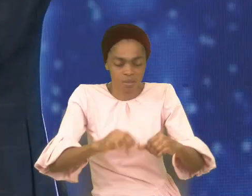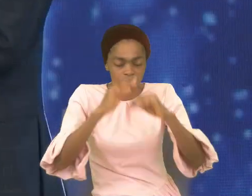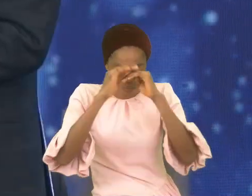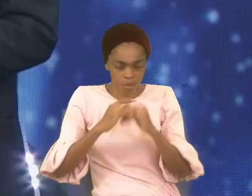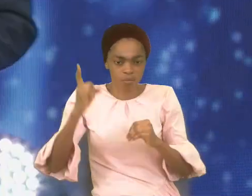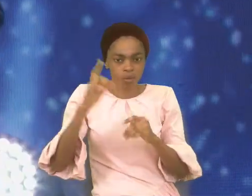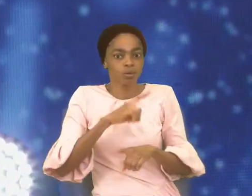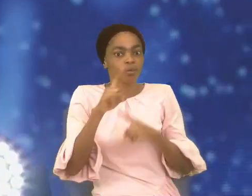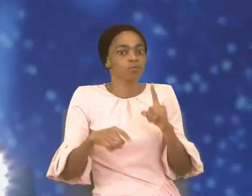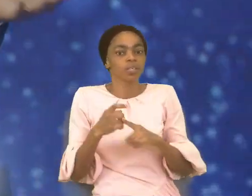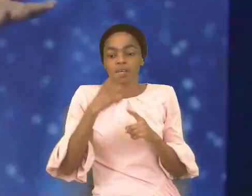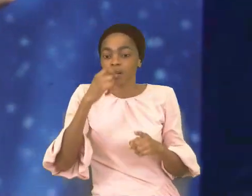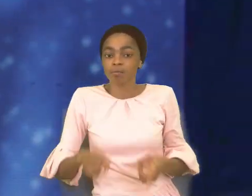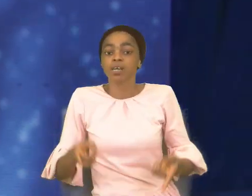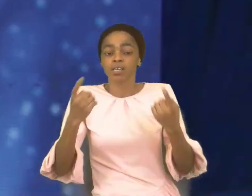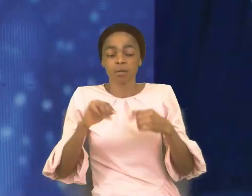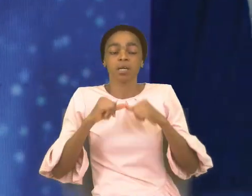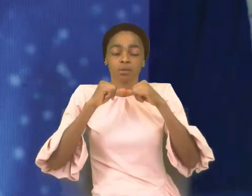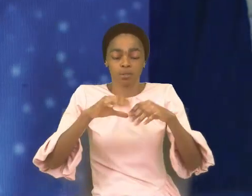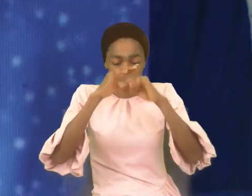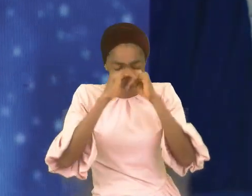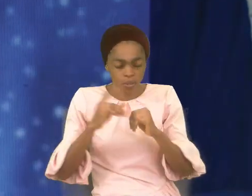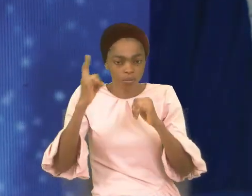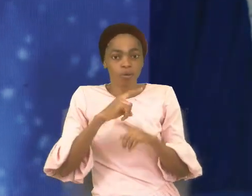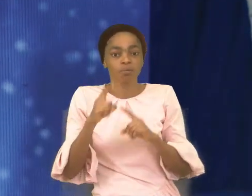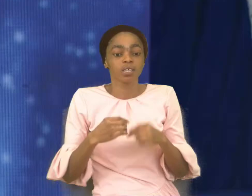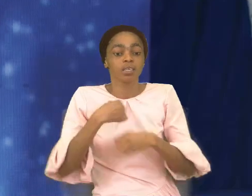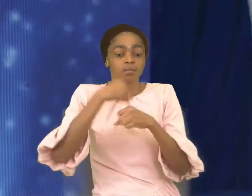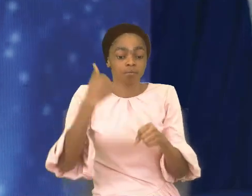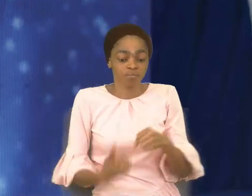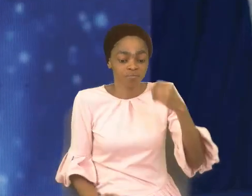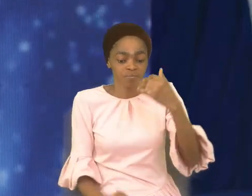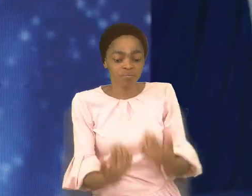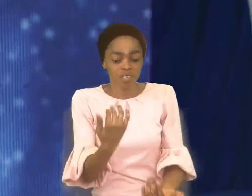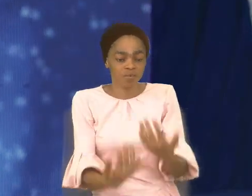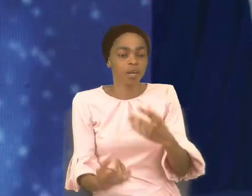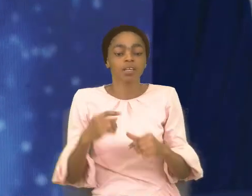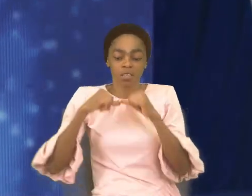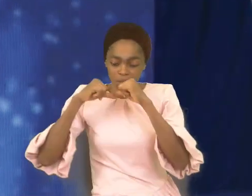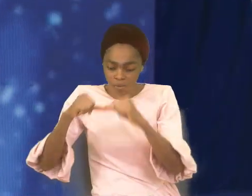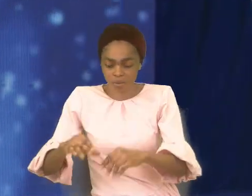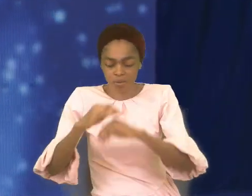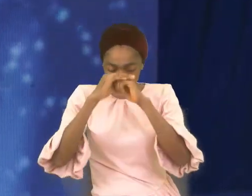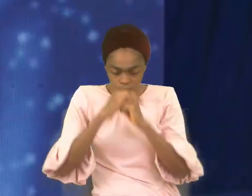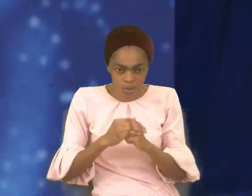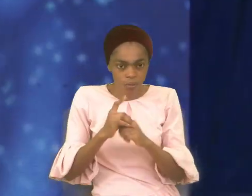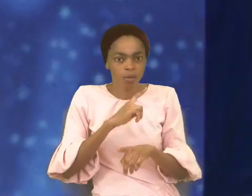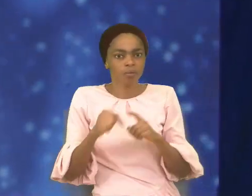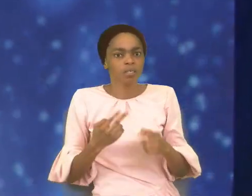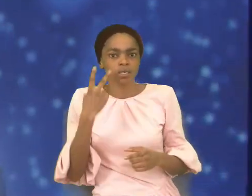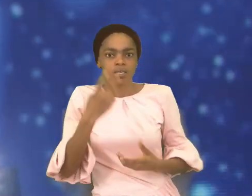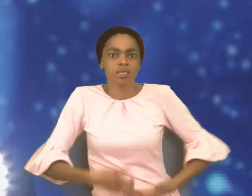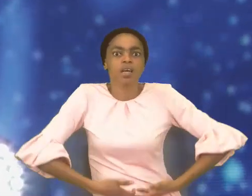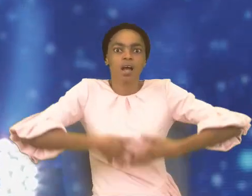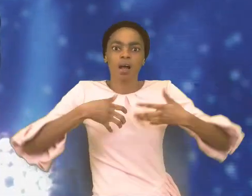continued worshiping the Lord. And when they saw the fury of Nebuchadnezzar, they continued worshiping the Lord and serving